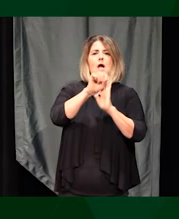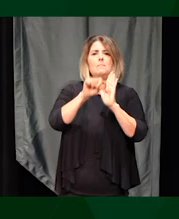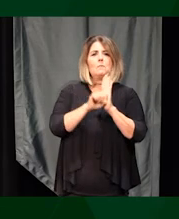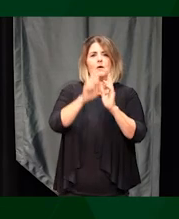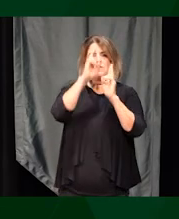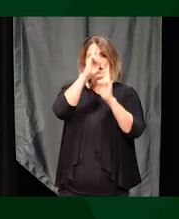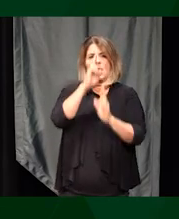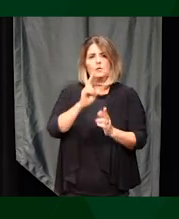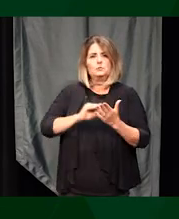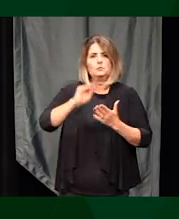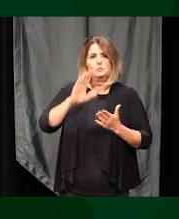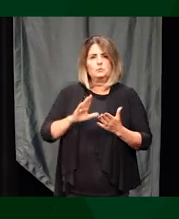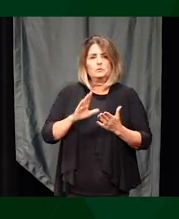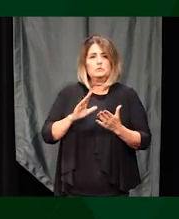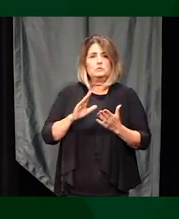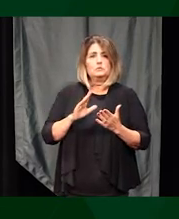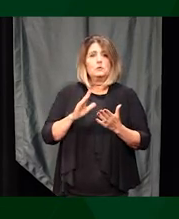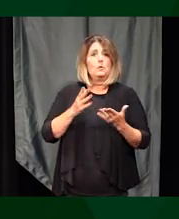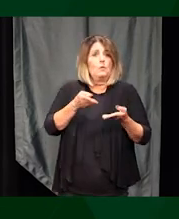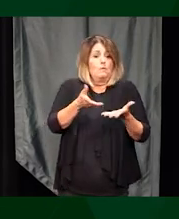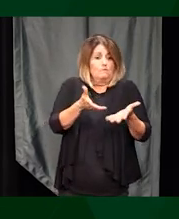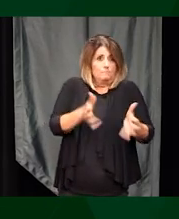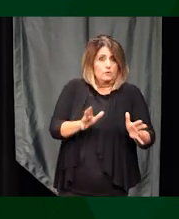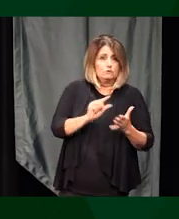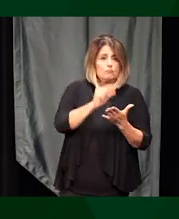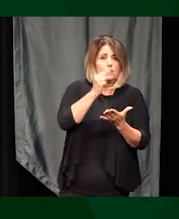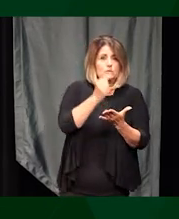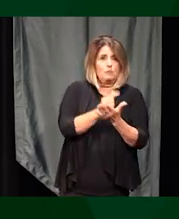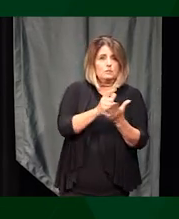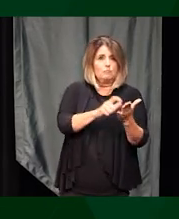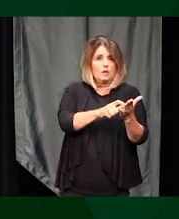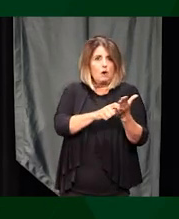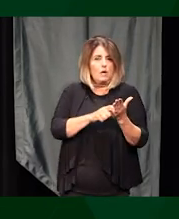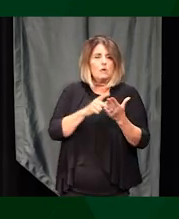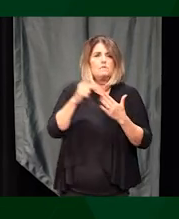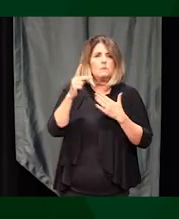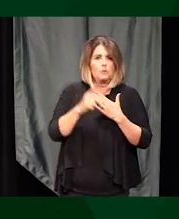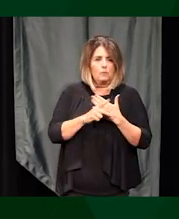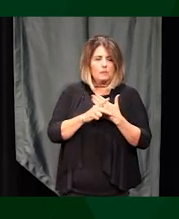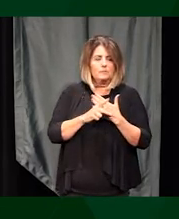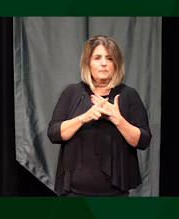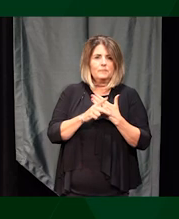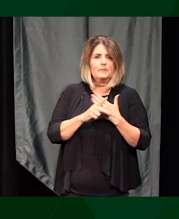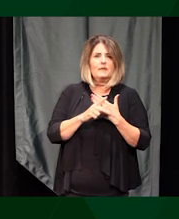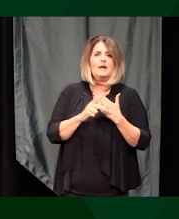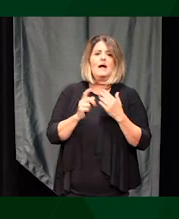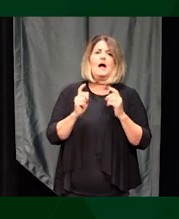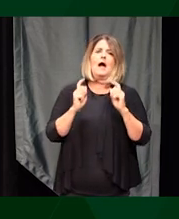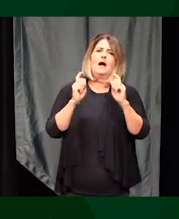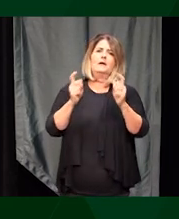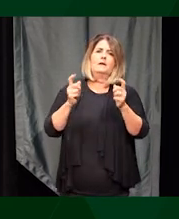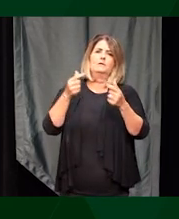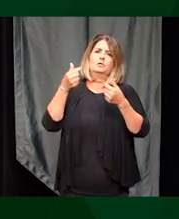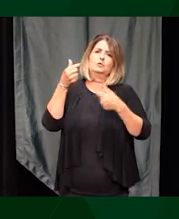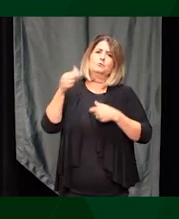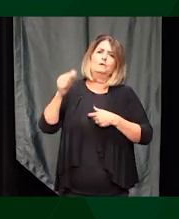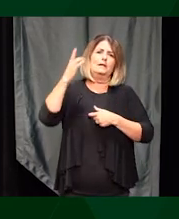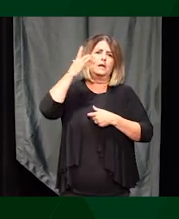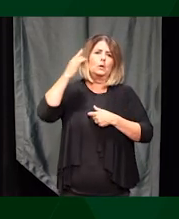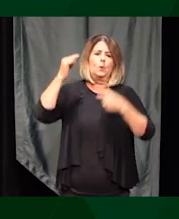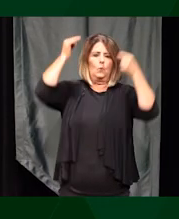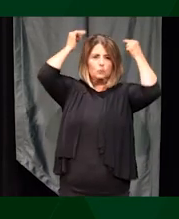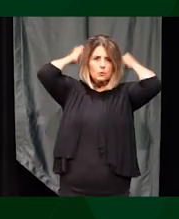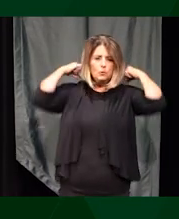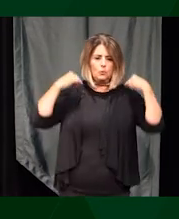Honors students who have met the graduation requirement of the program are given green and gold cords